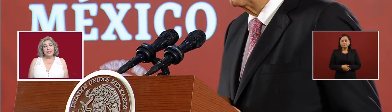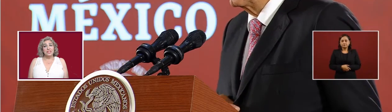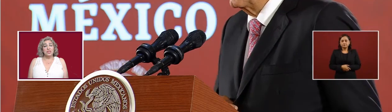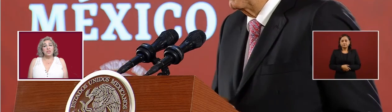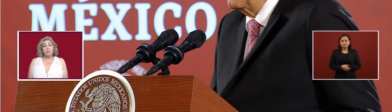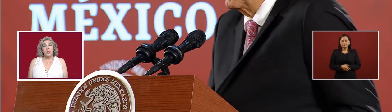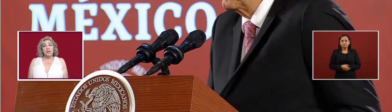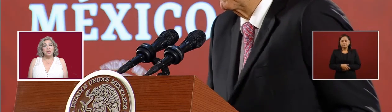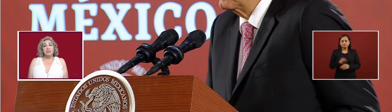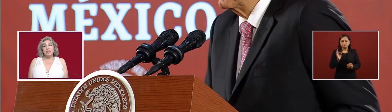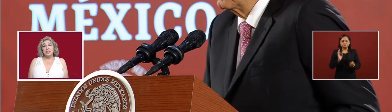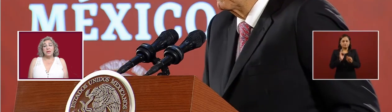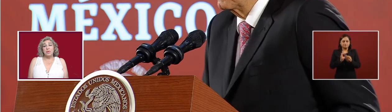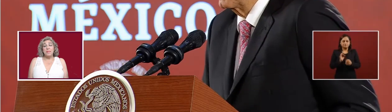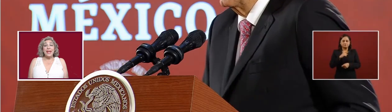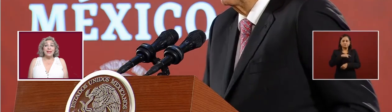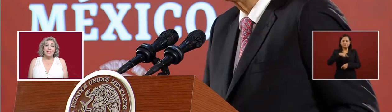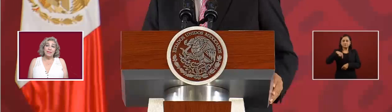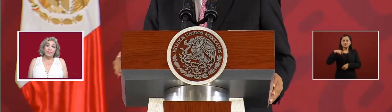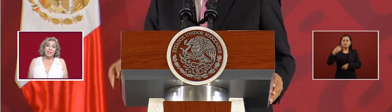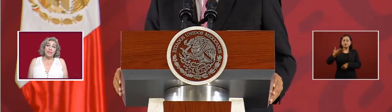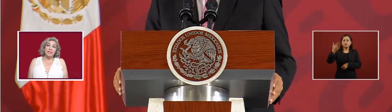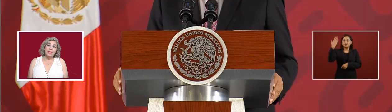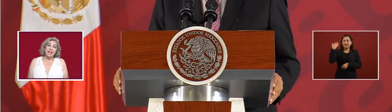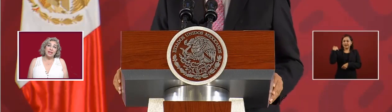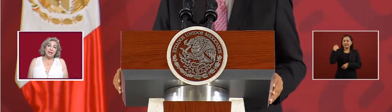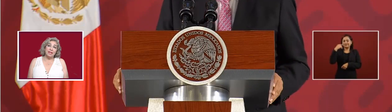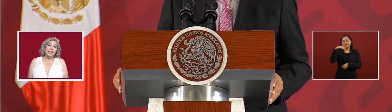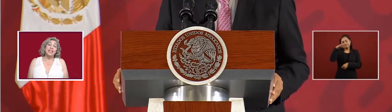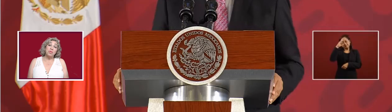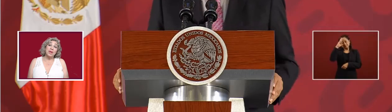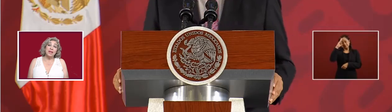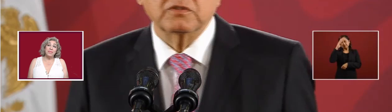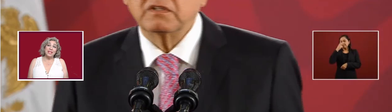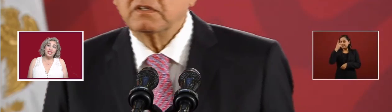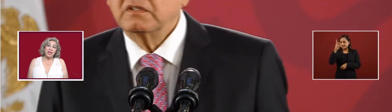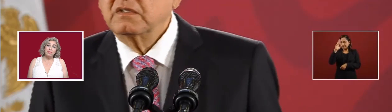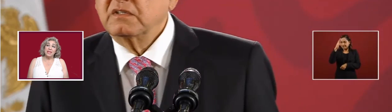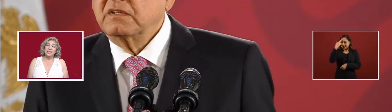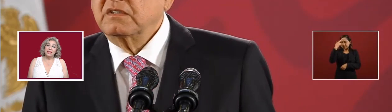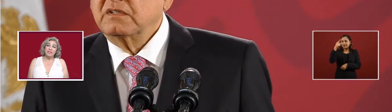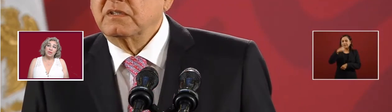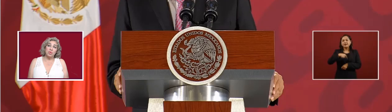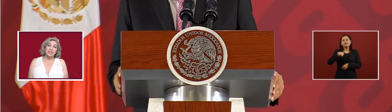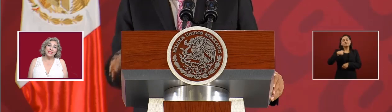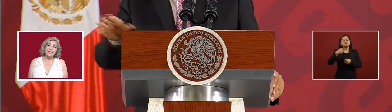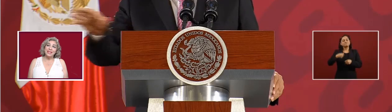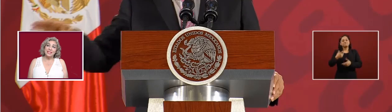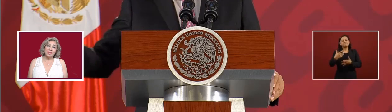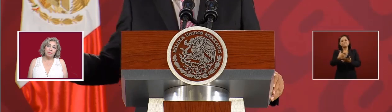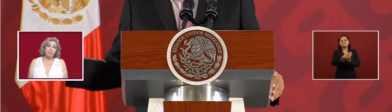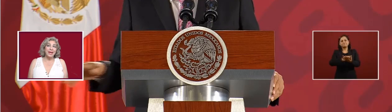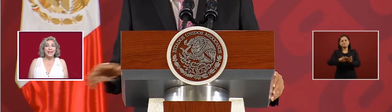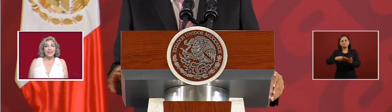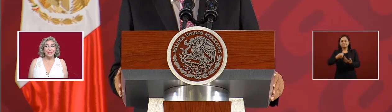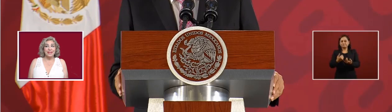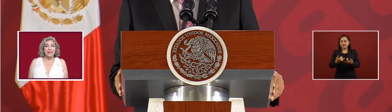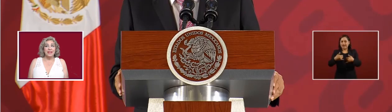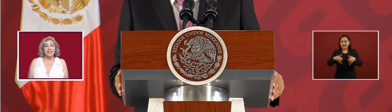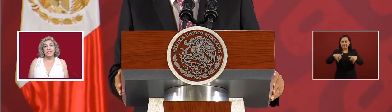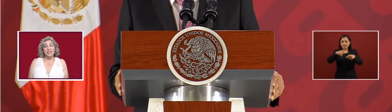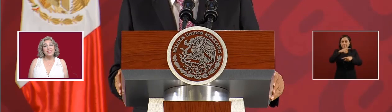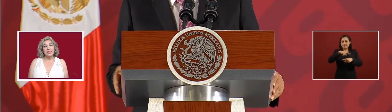So the prognosis that we made, that, that they were going to be the champions of the World Series. But,